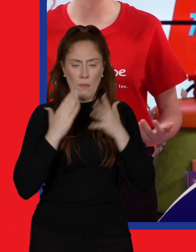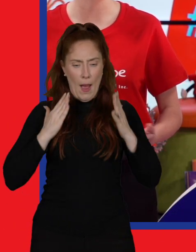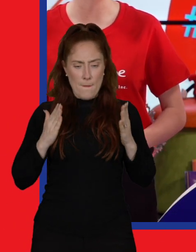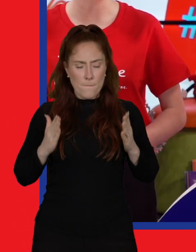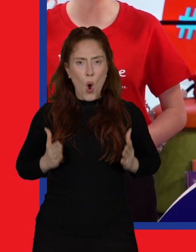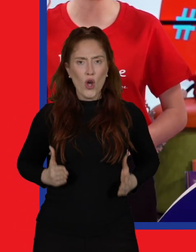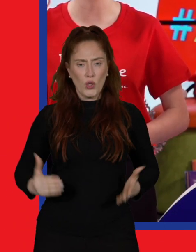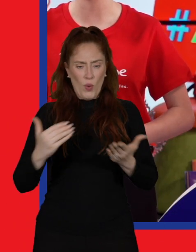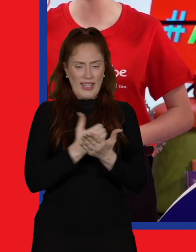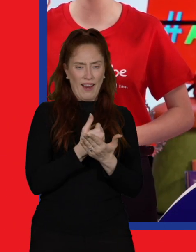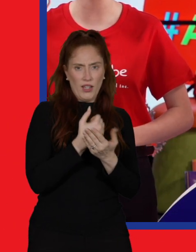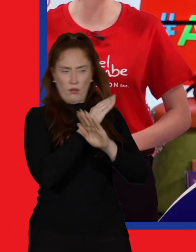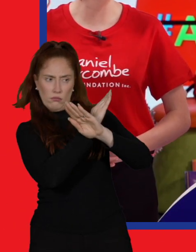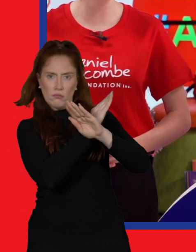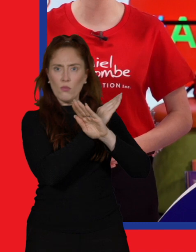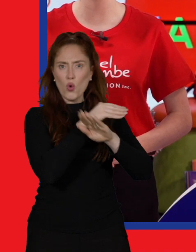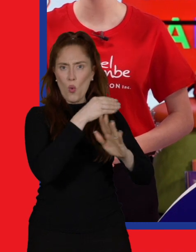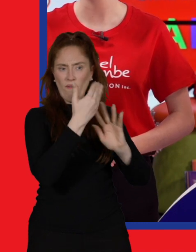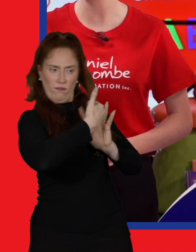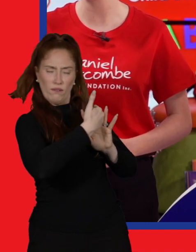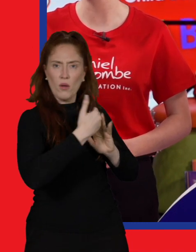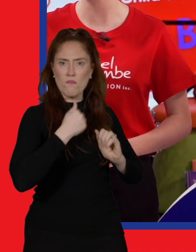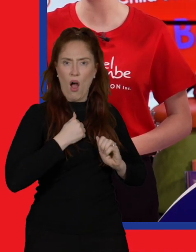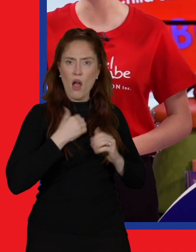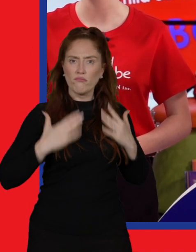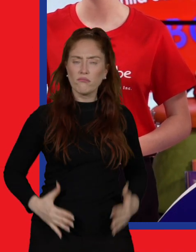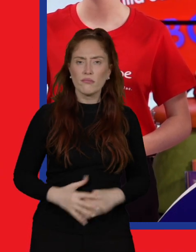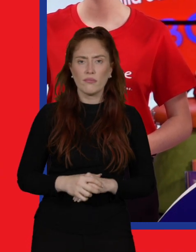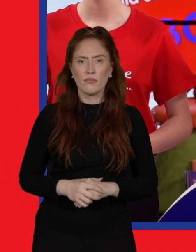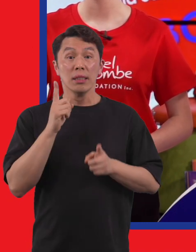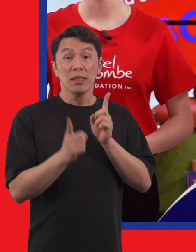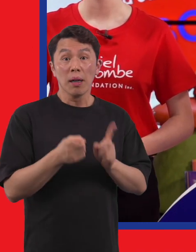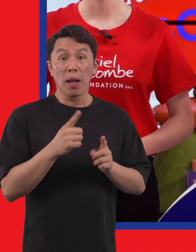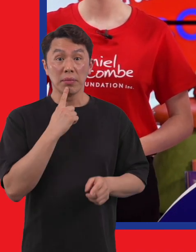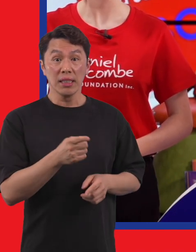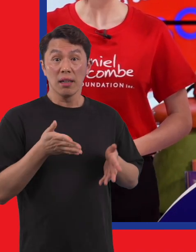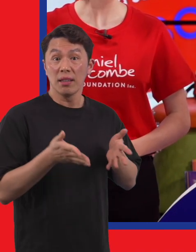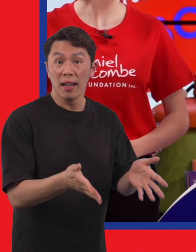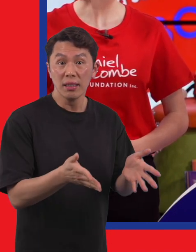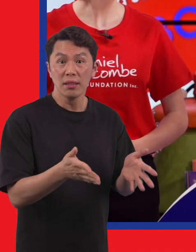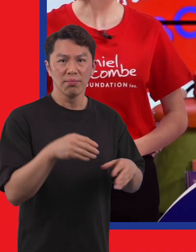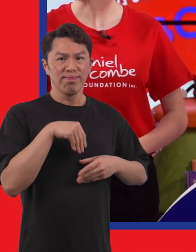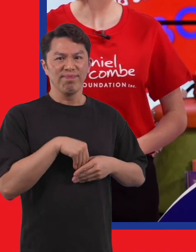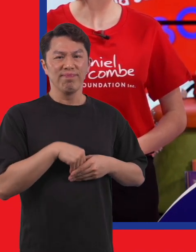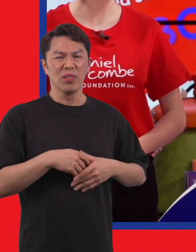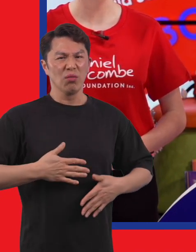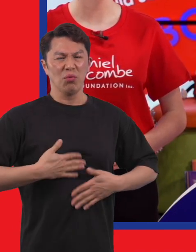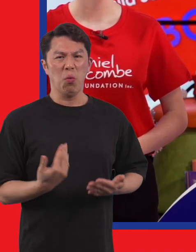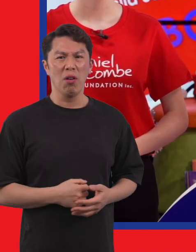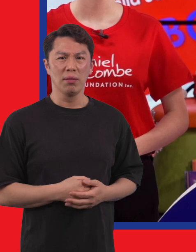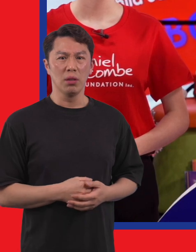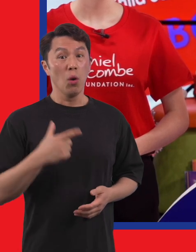someone does something that invades your personal or body boundaries without your consent. Sometimes you might give consent when you don't really want